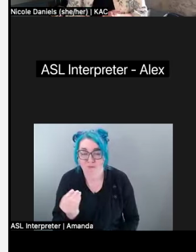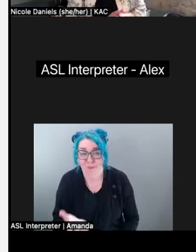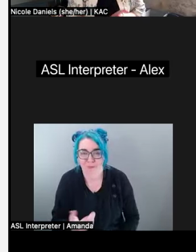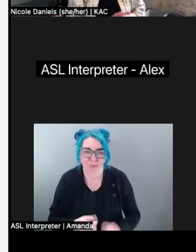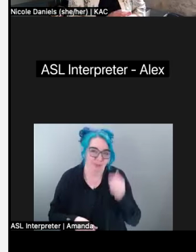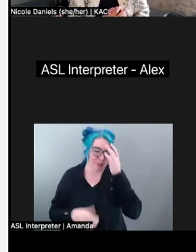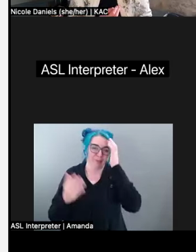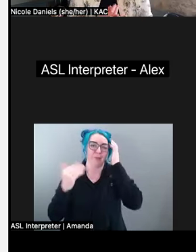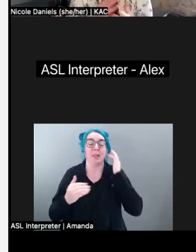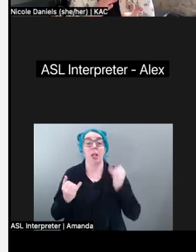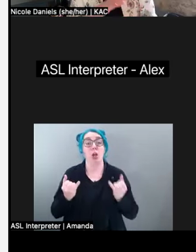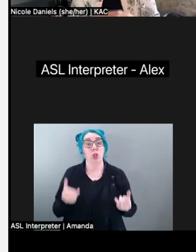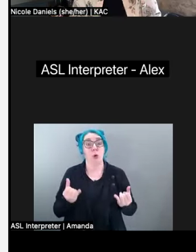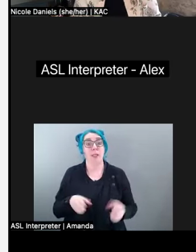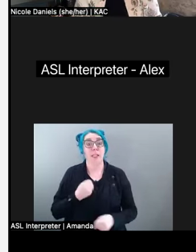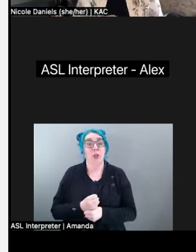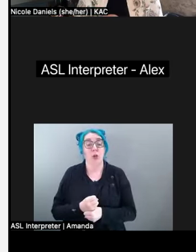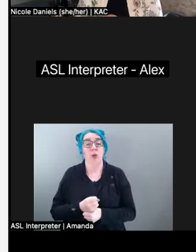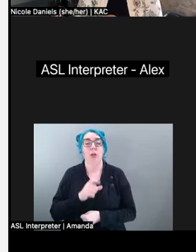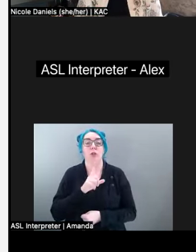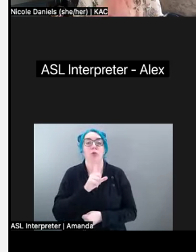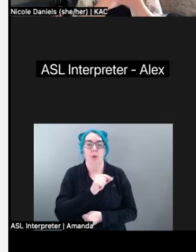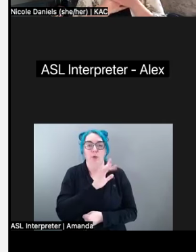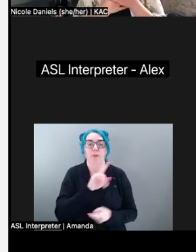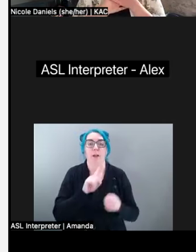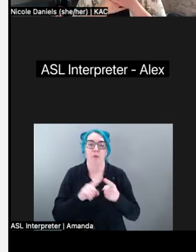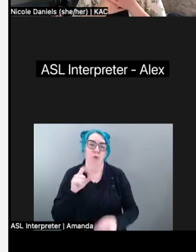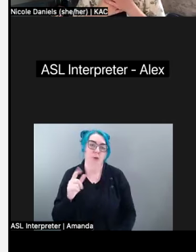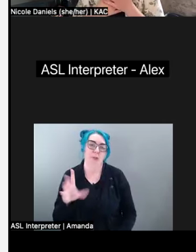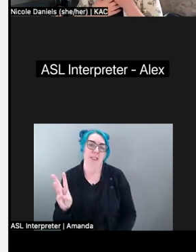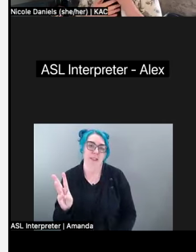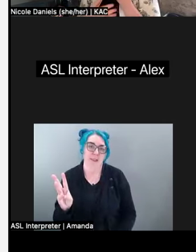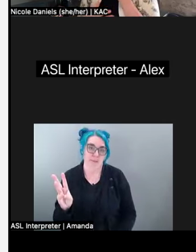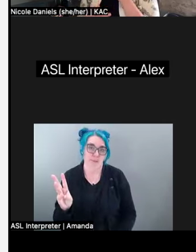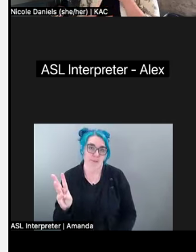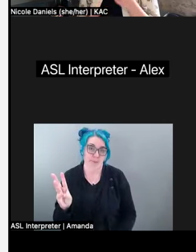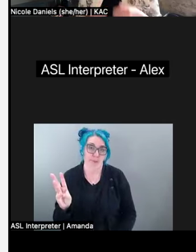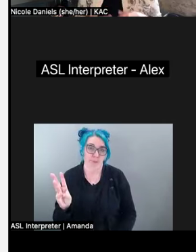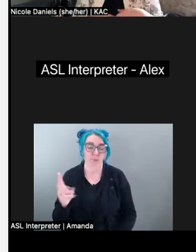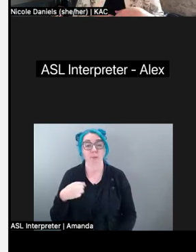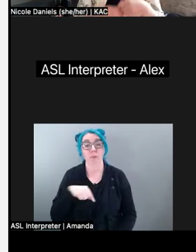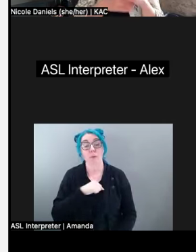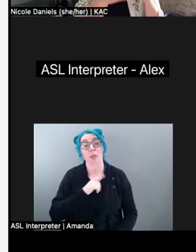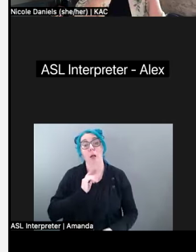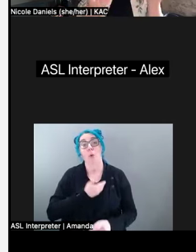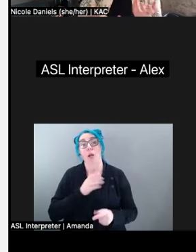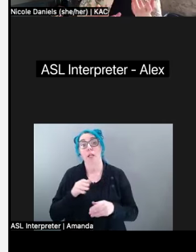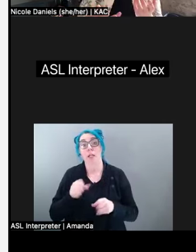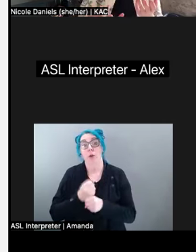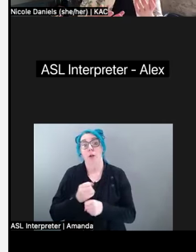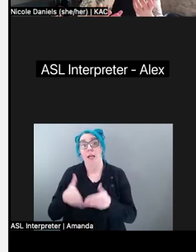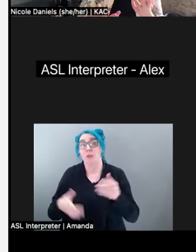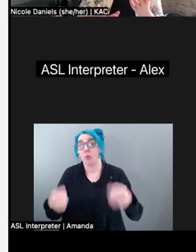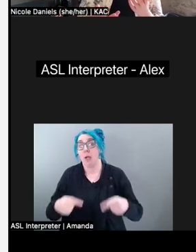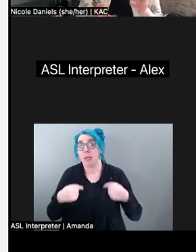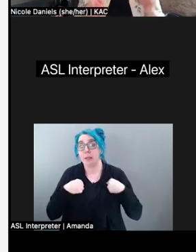to 2026 year. In some cases, like KAC, our fiscal year ends in March 31st. So